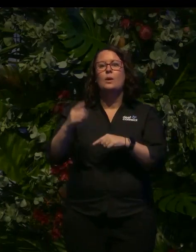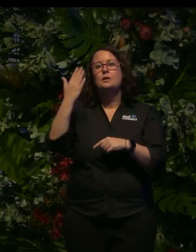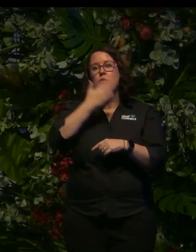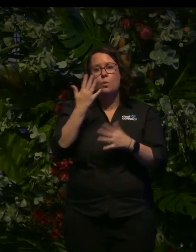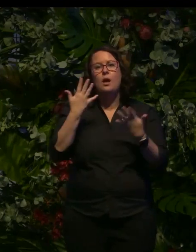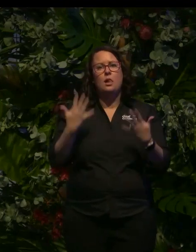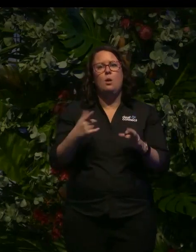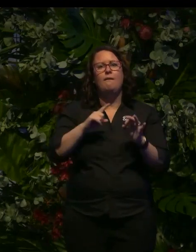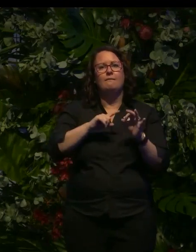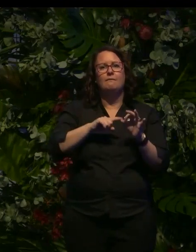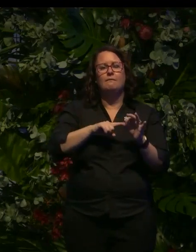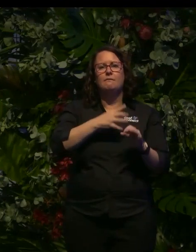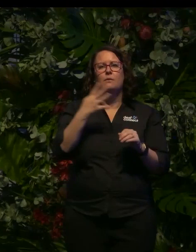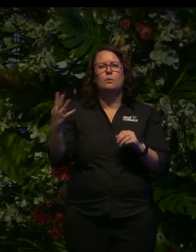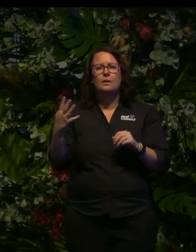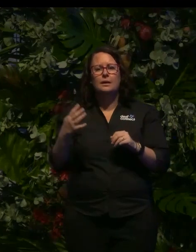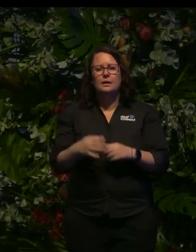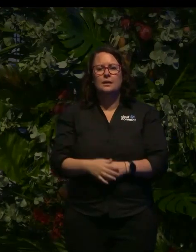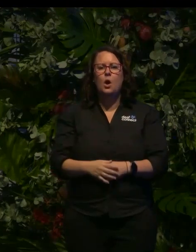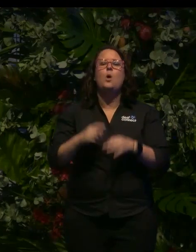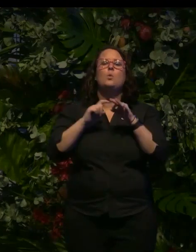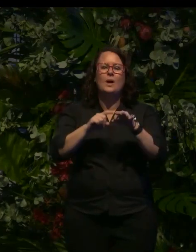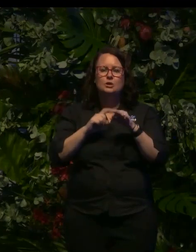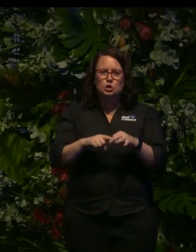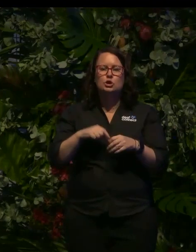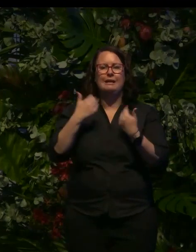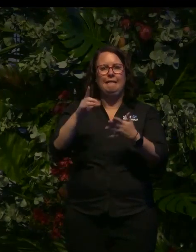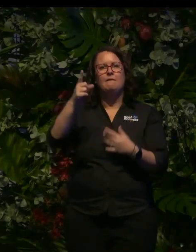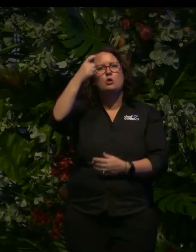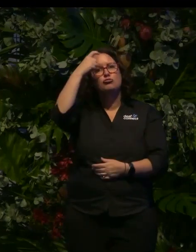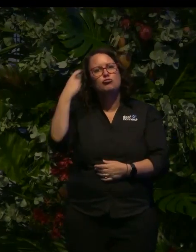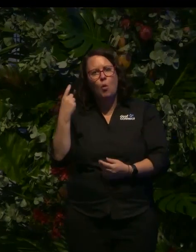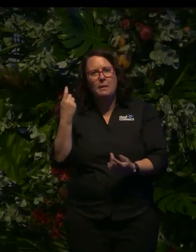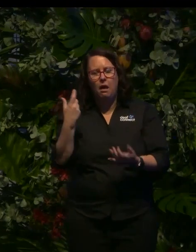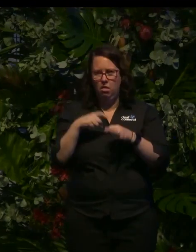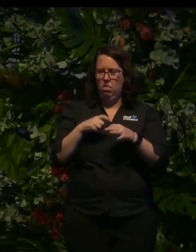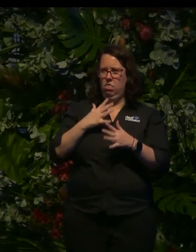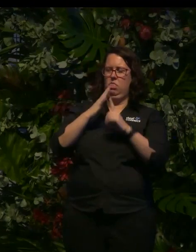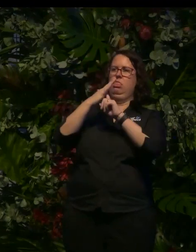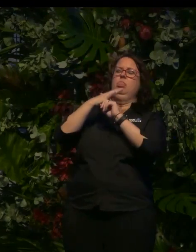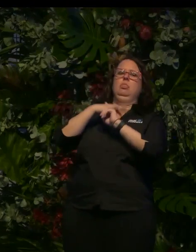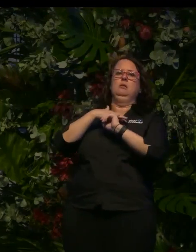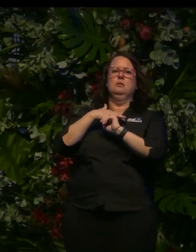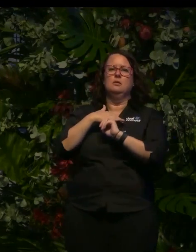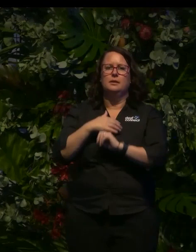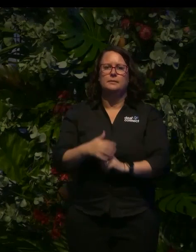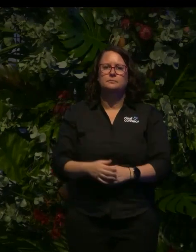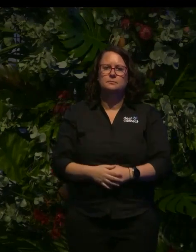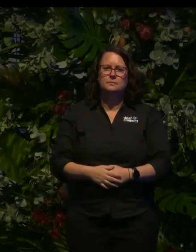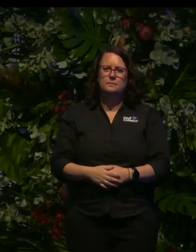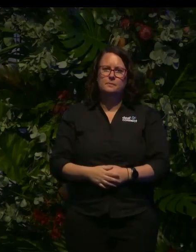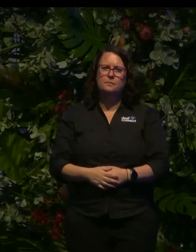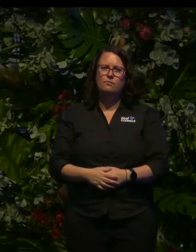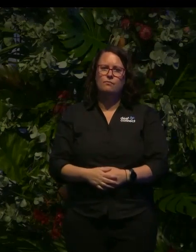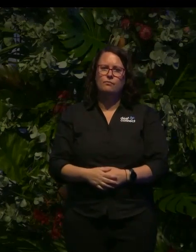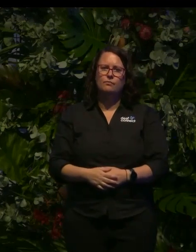questions that left her a lot of traumatized. But the only thing that make her stood is that